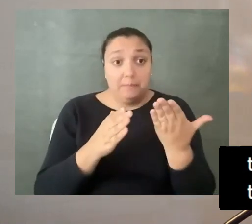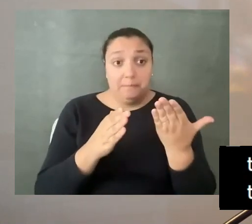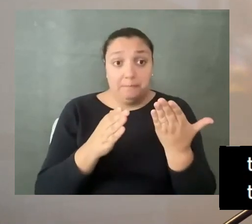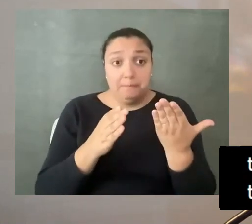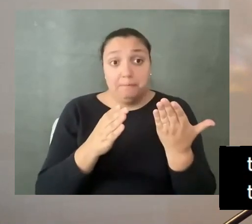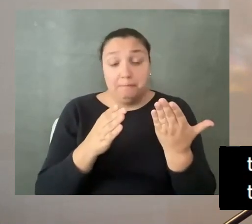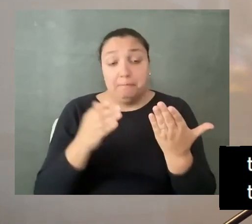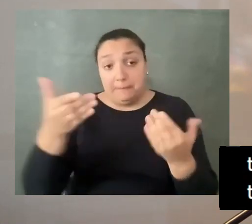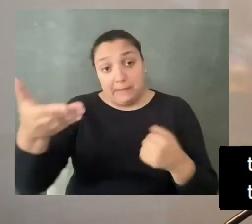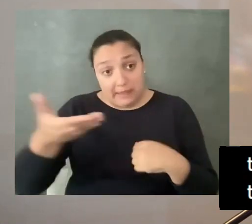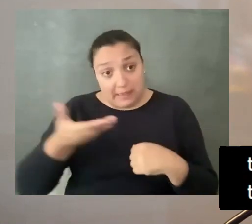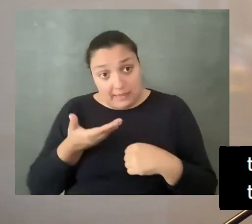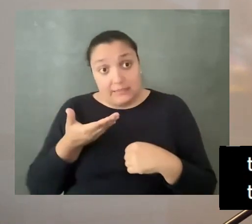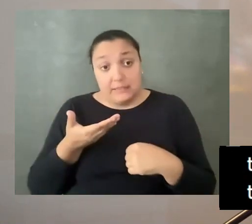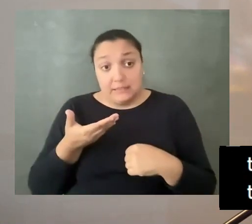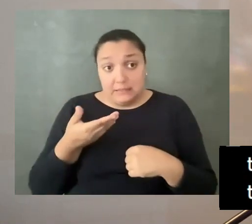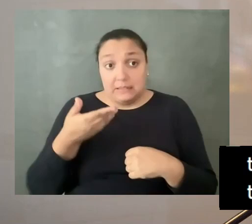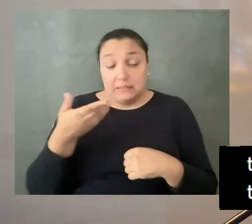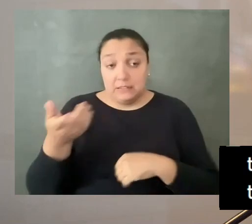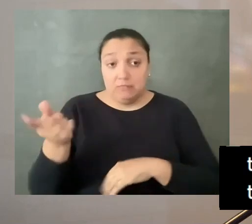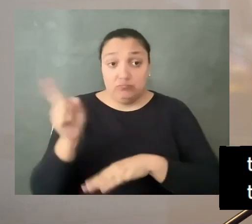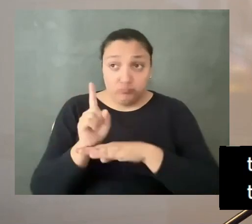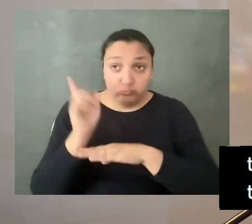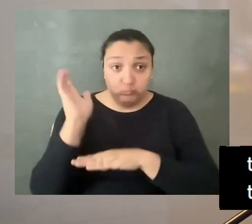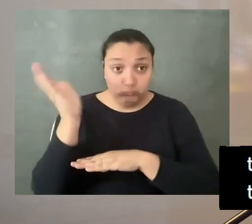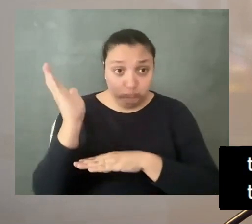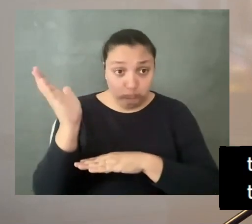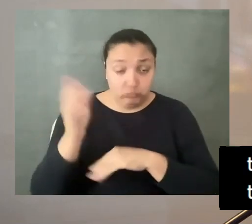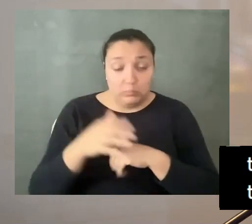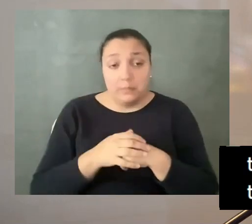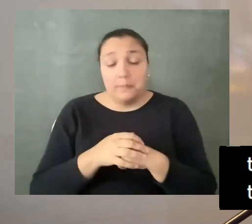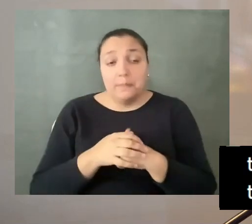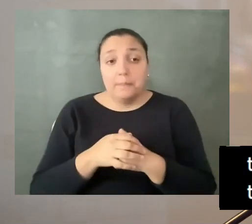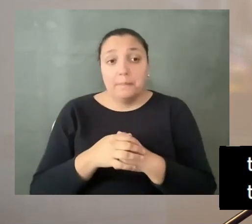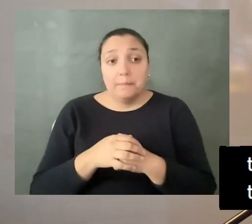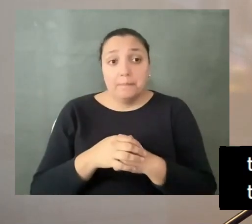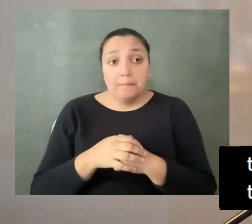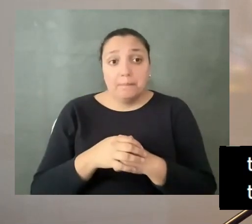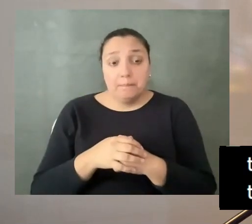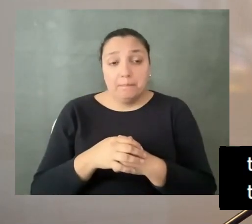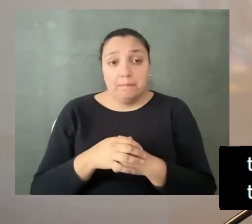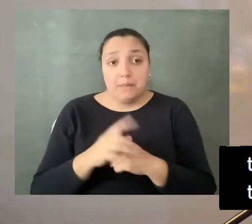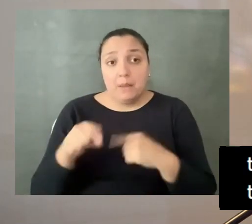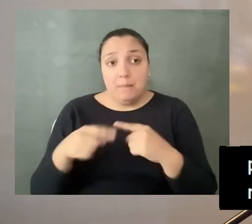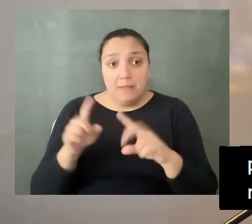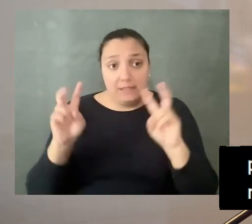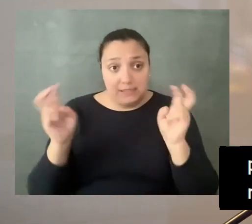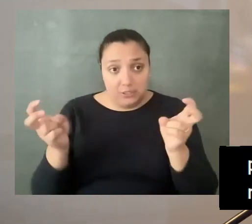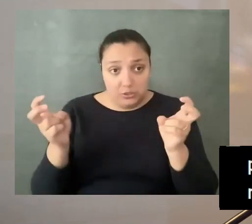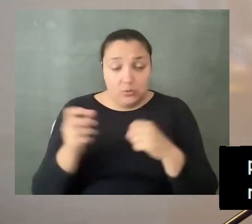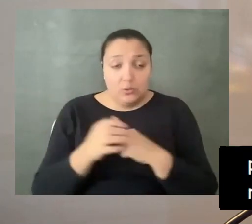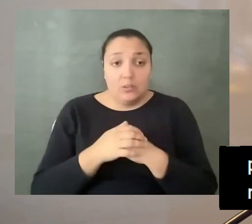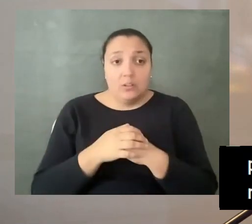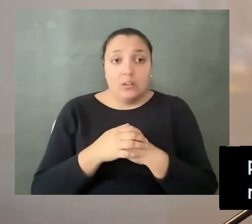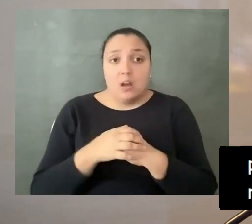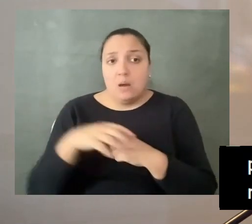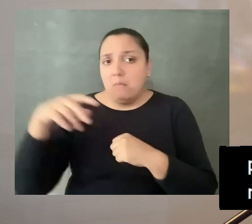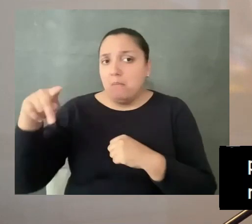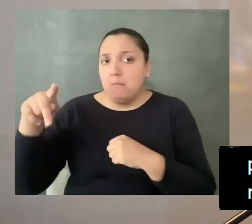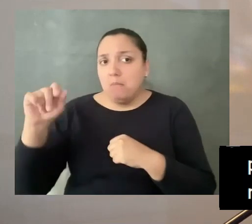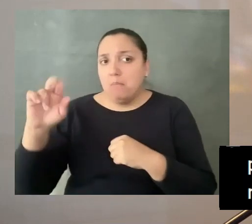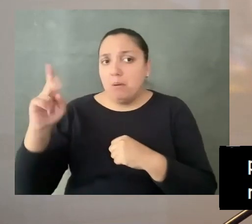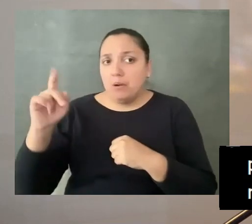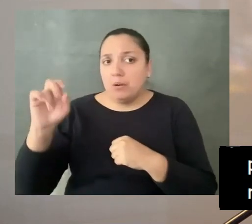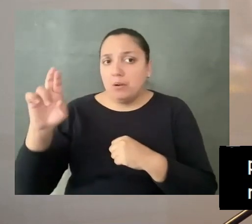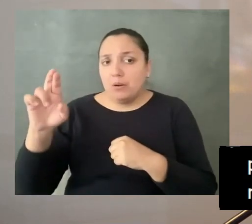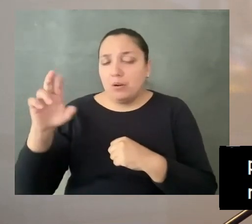service on broadband issues and beyond, truly. So Senator Kevin Parker, thank you so much. Chairs the